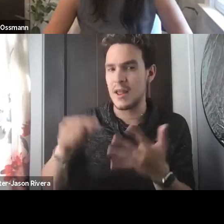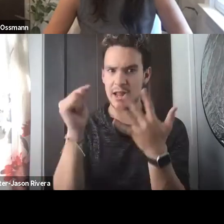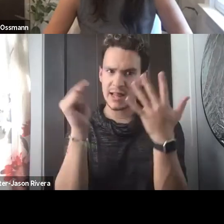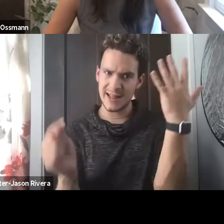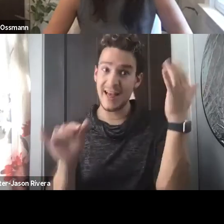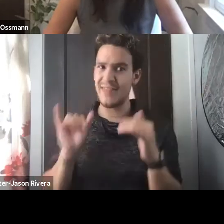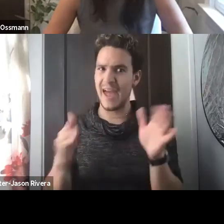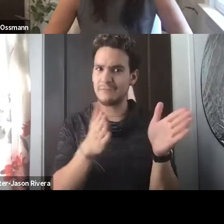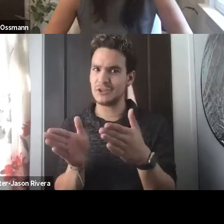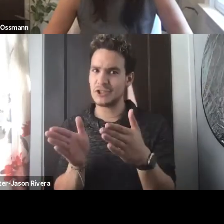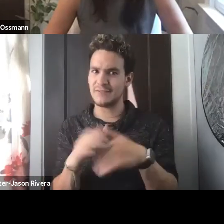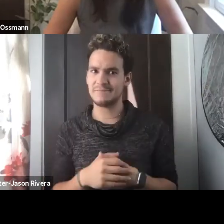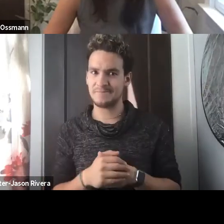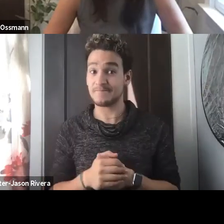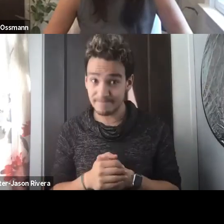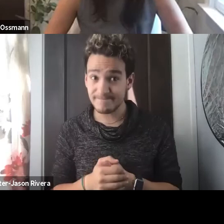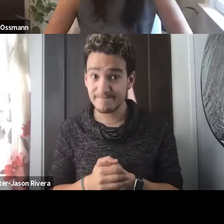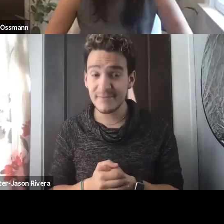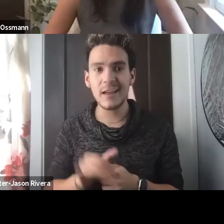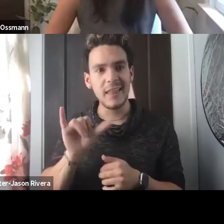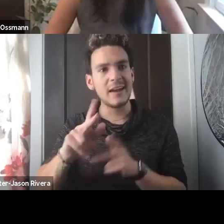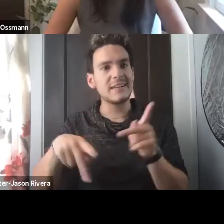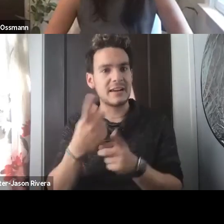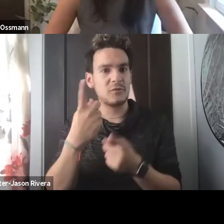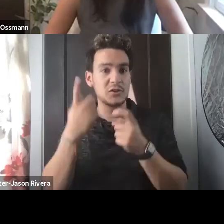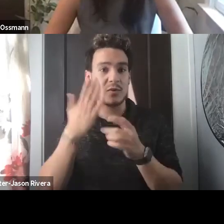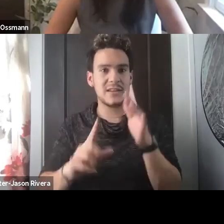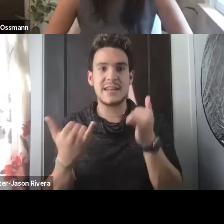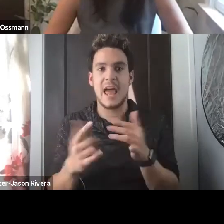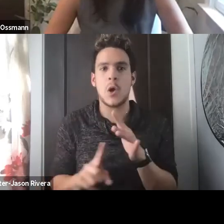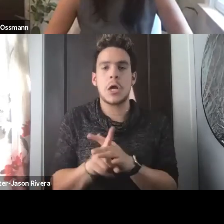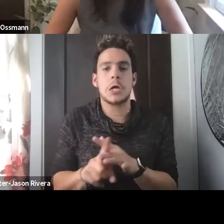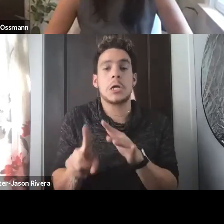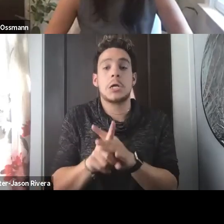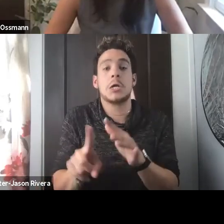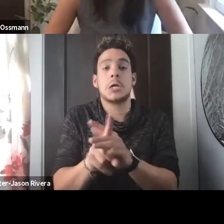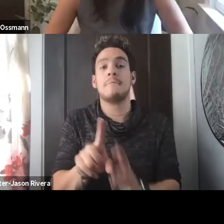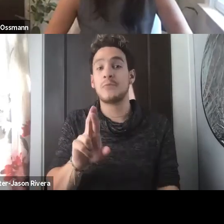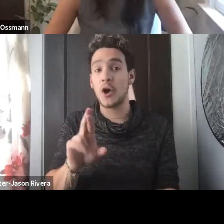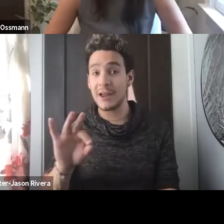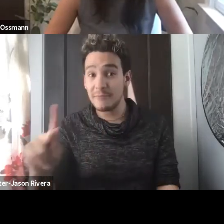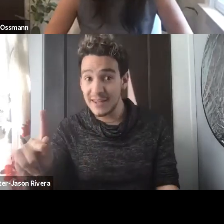think those kind of questions will now creep into RFPs and